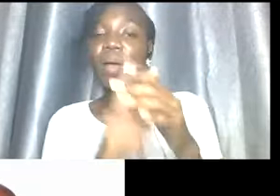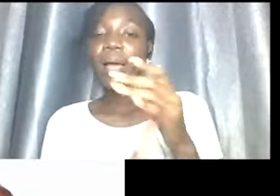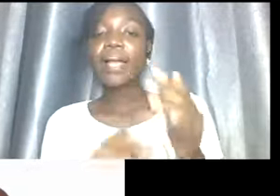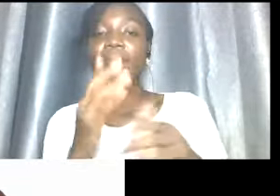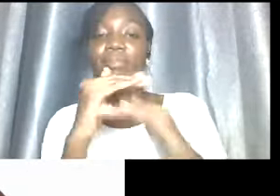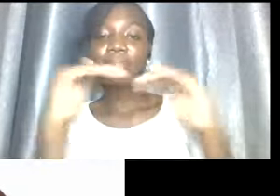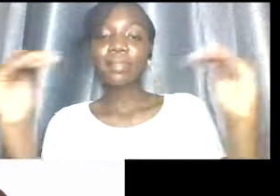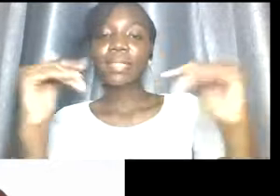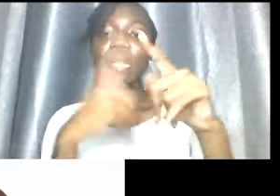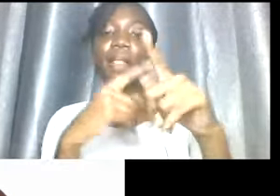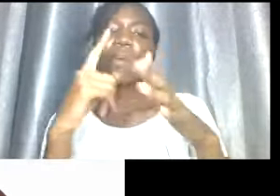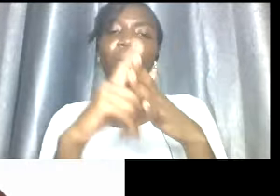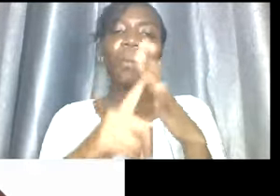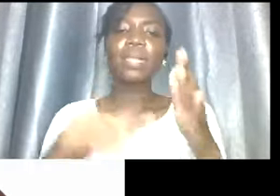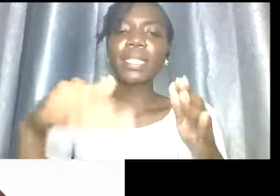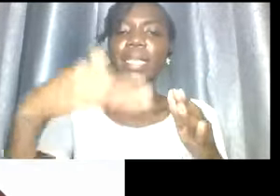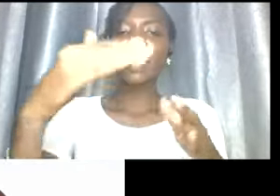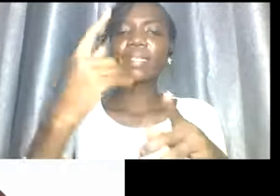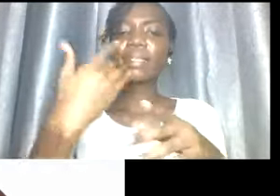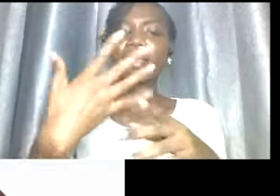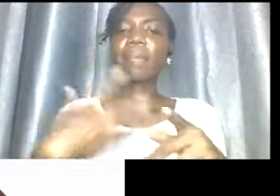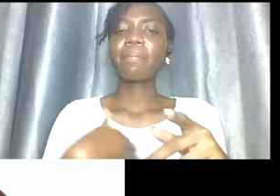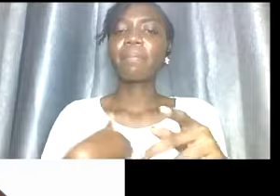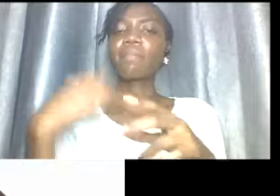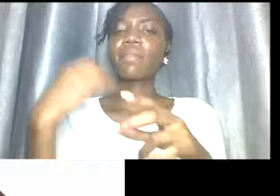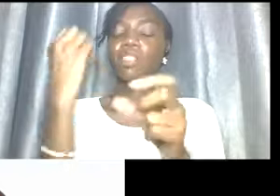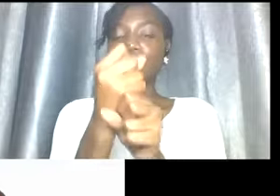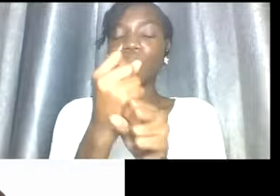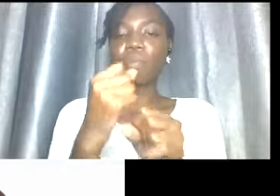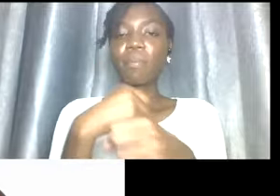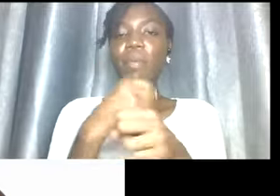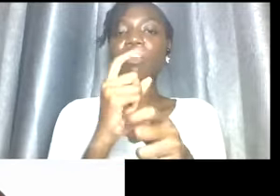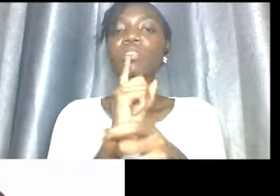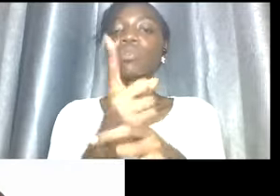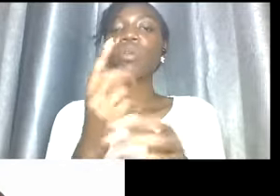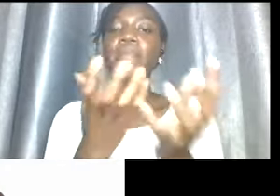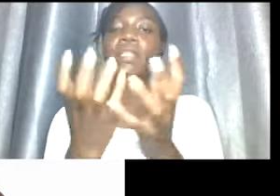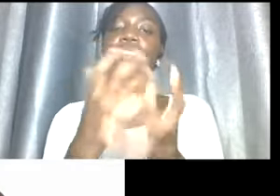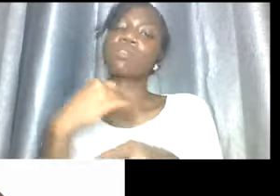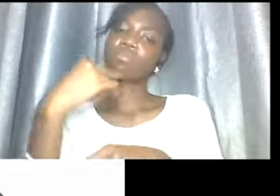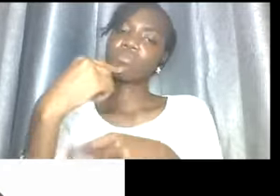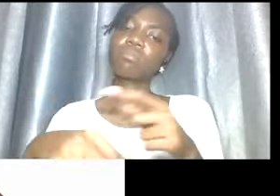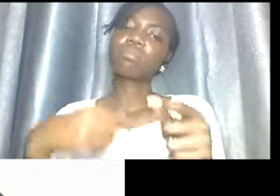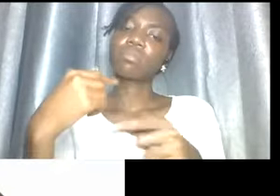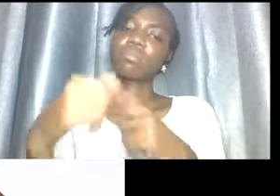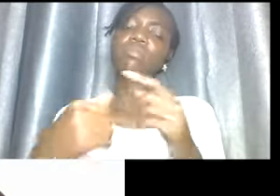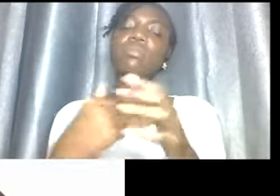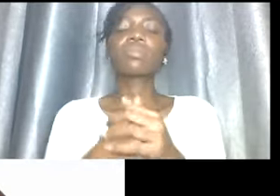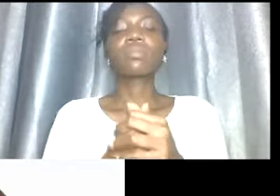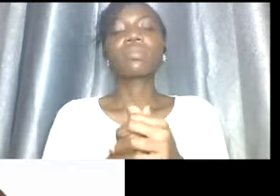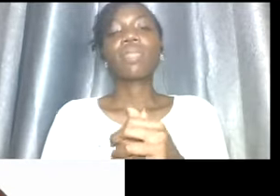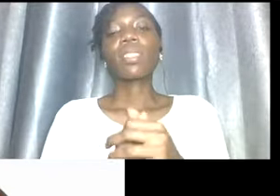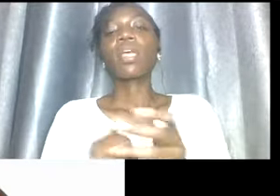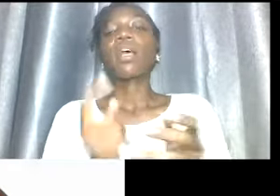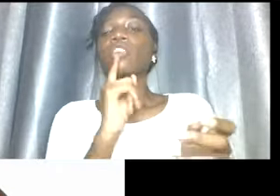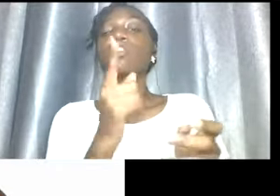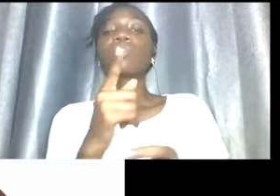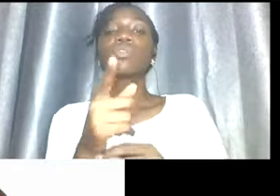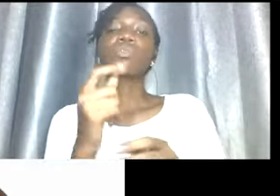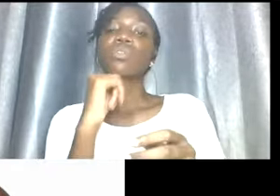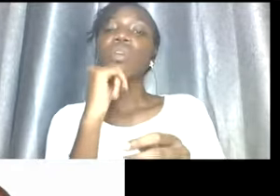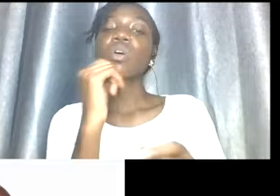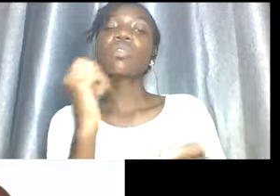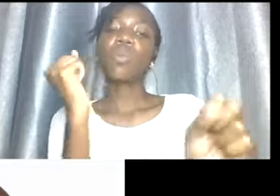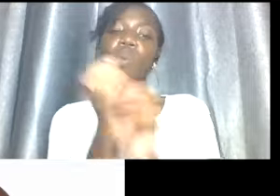that I need to be doing to ensure that my business stay around. So don't work